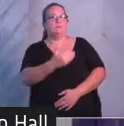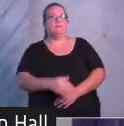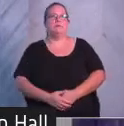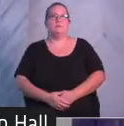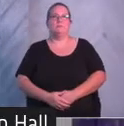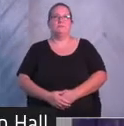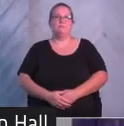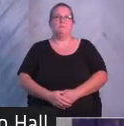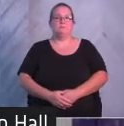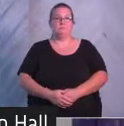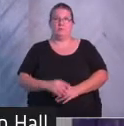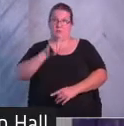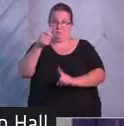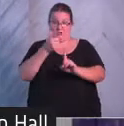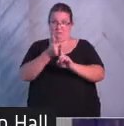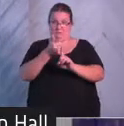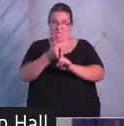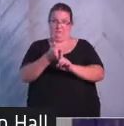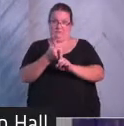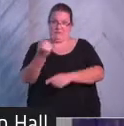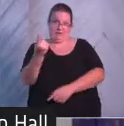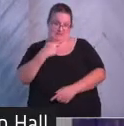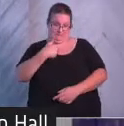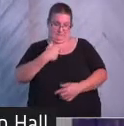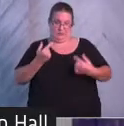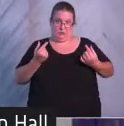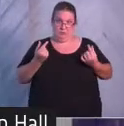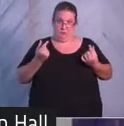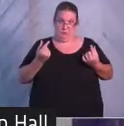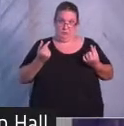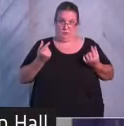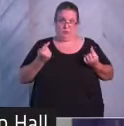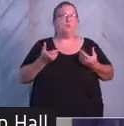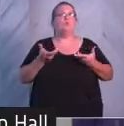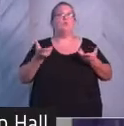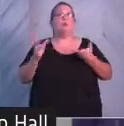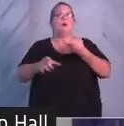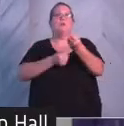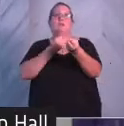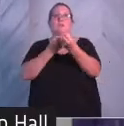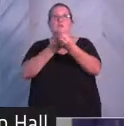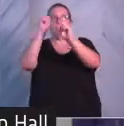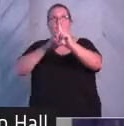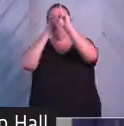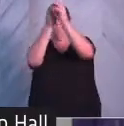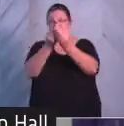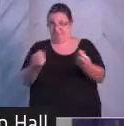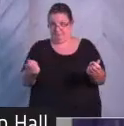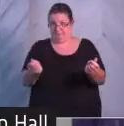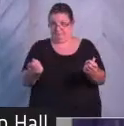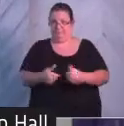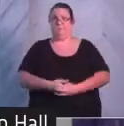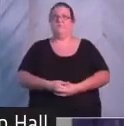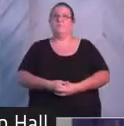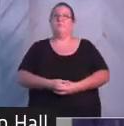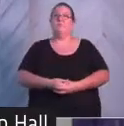is asking about what I would do to support reconciliation.